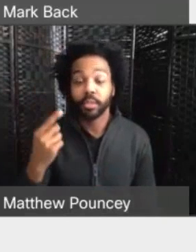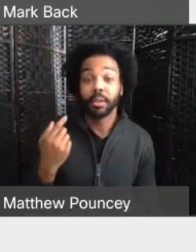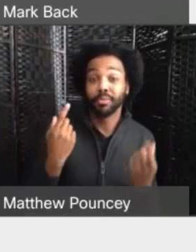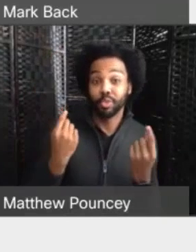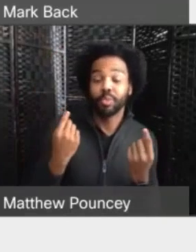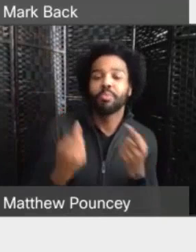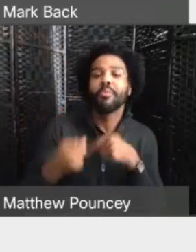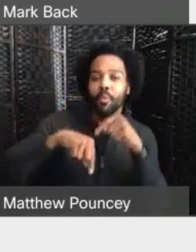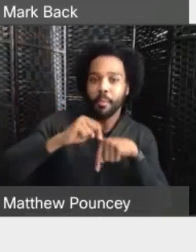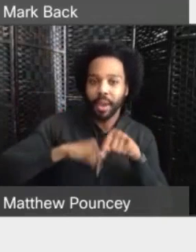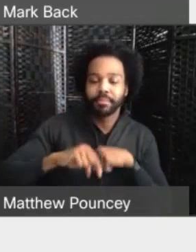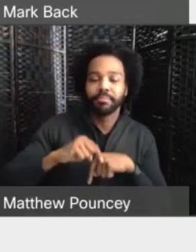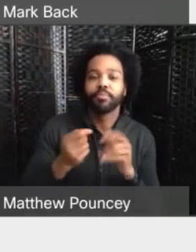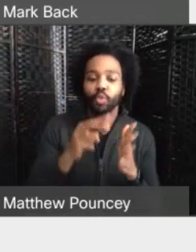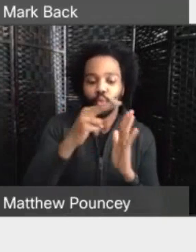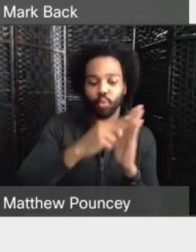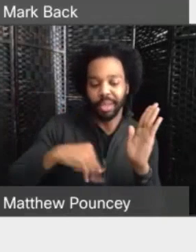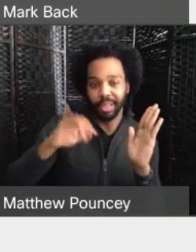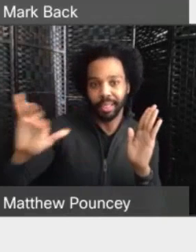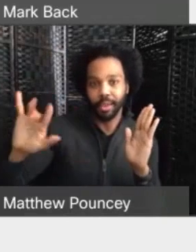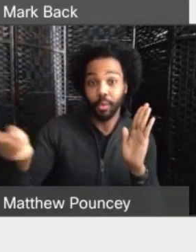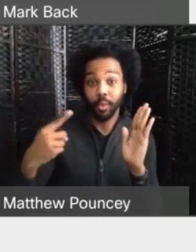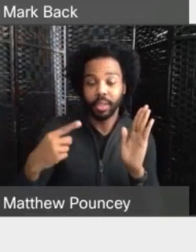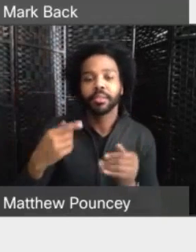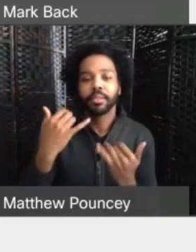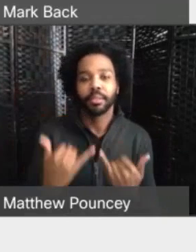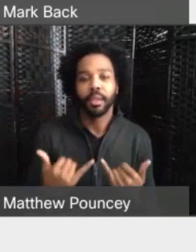ahead and read that for you now.